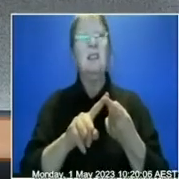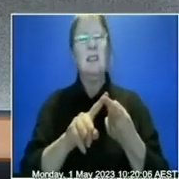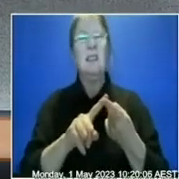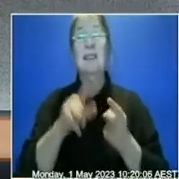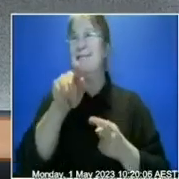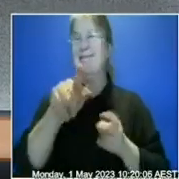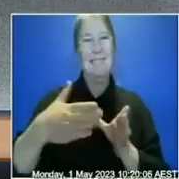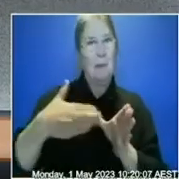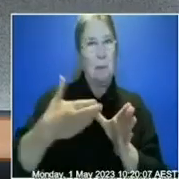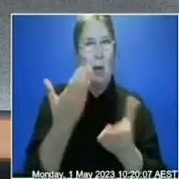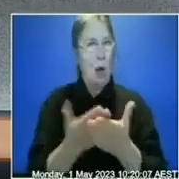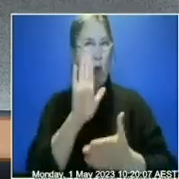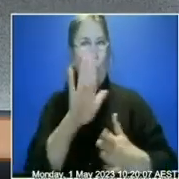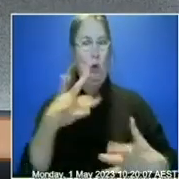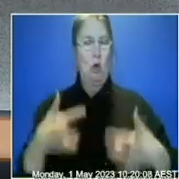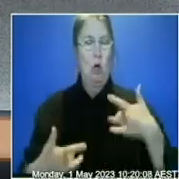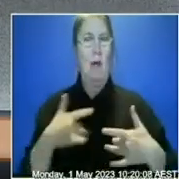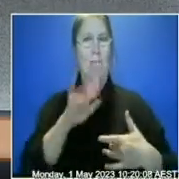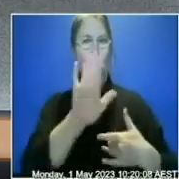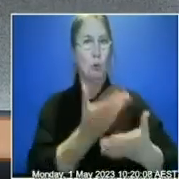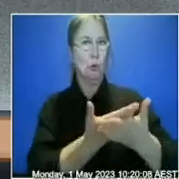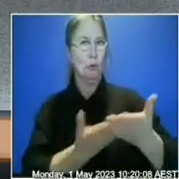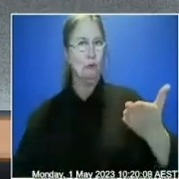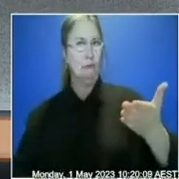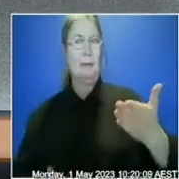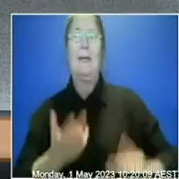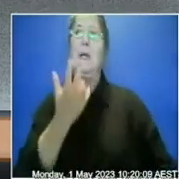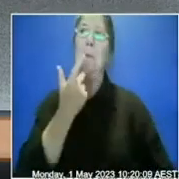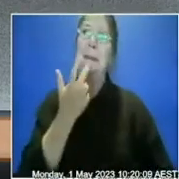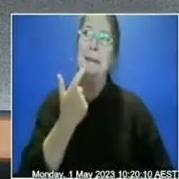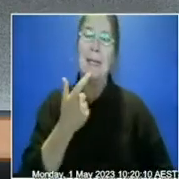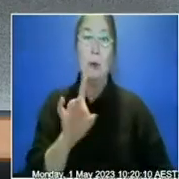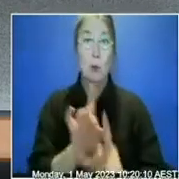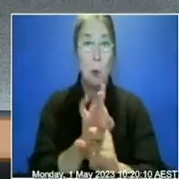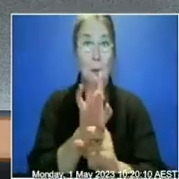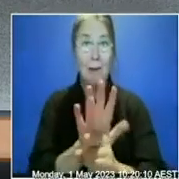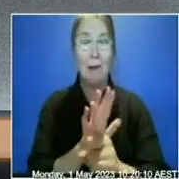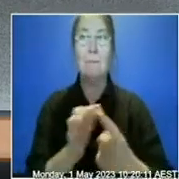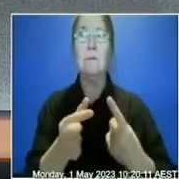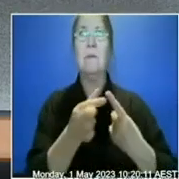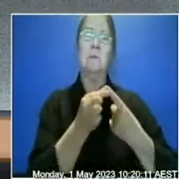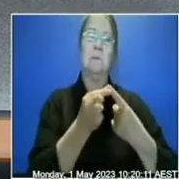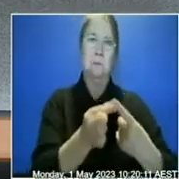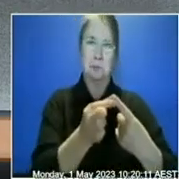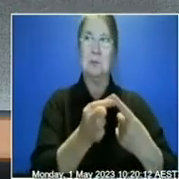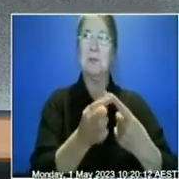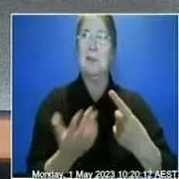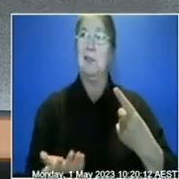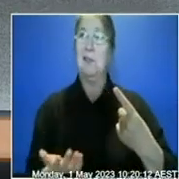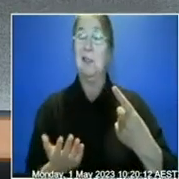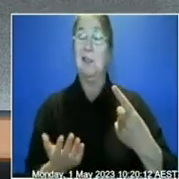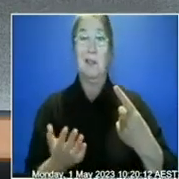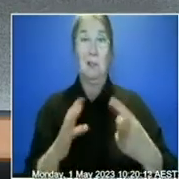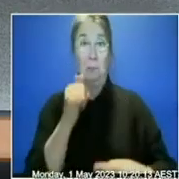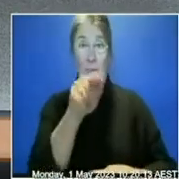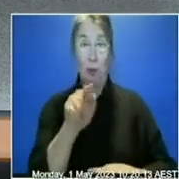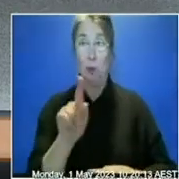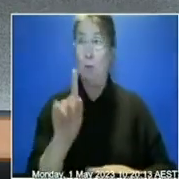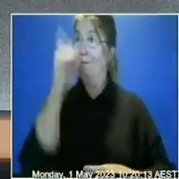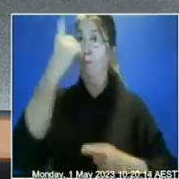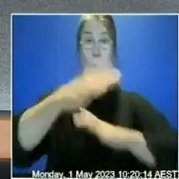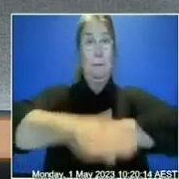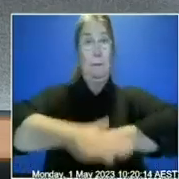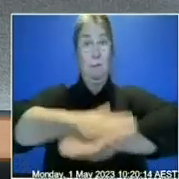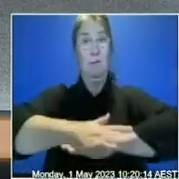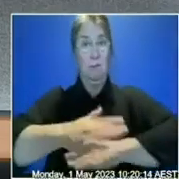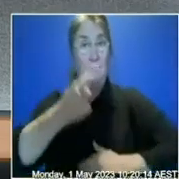you are First Peoples, if you are involved in the child protection system, or